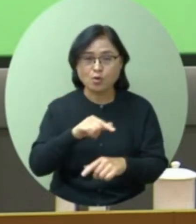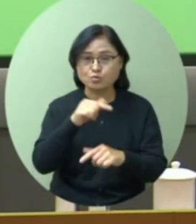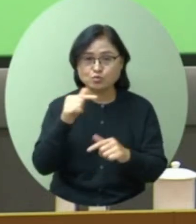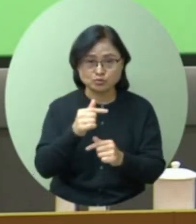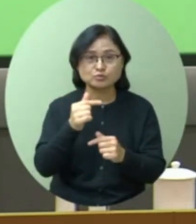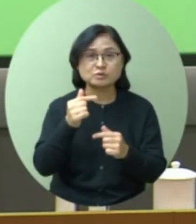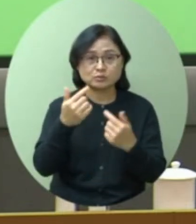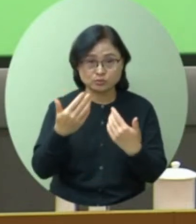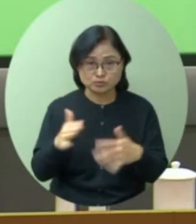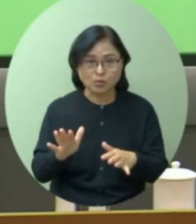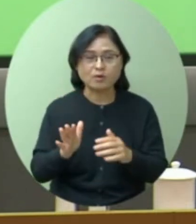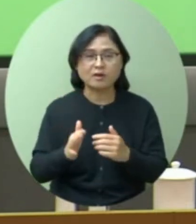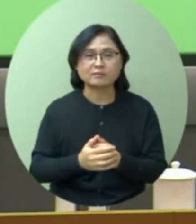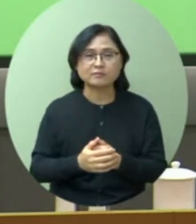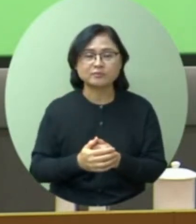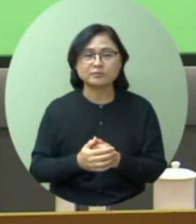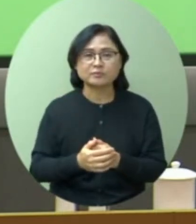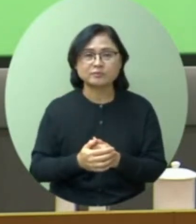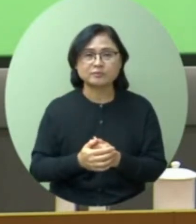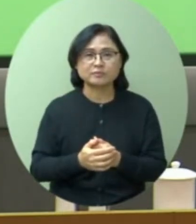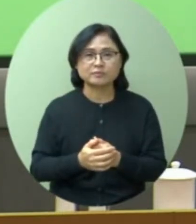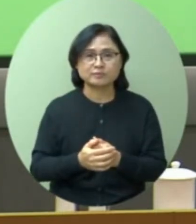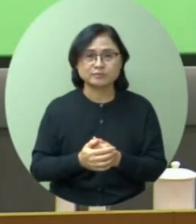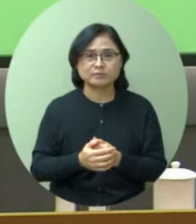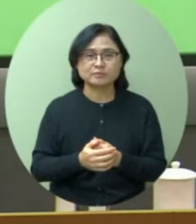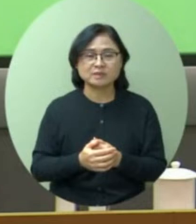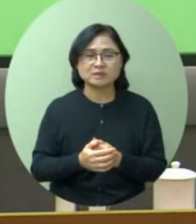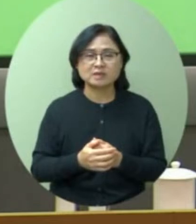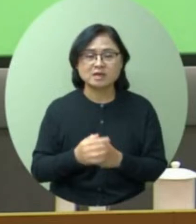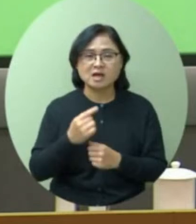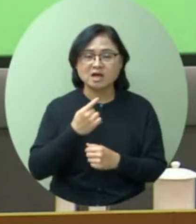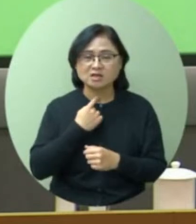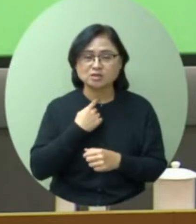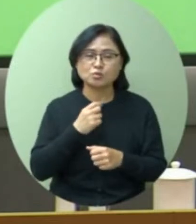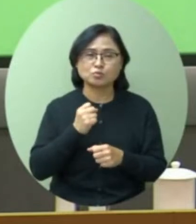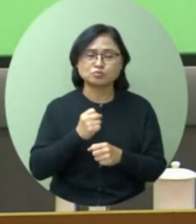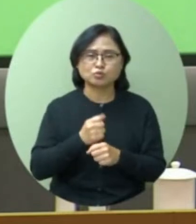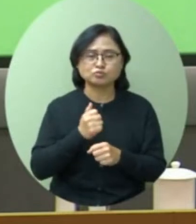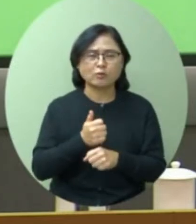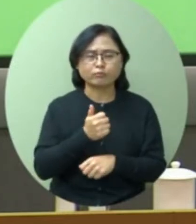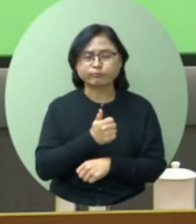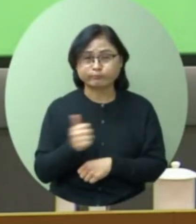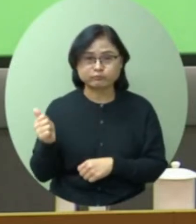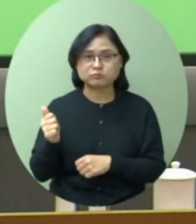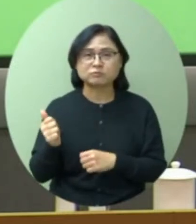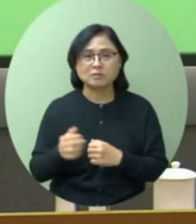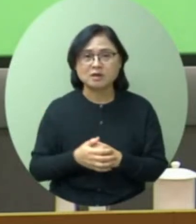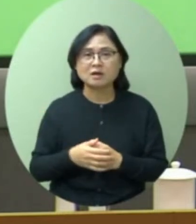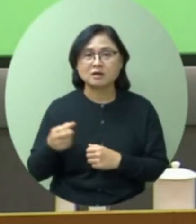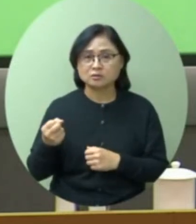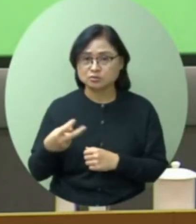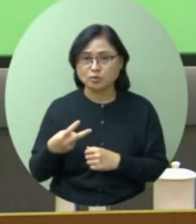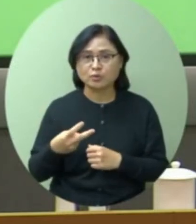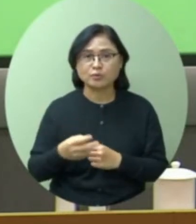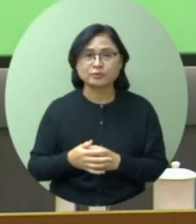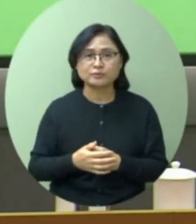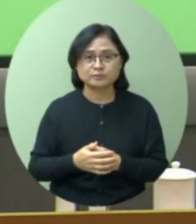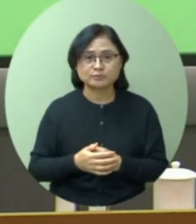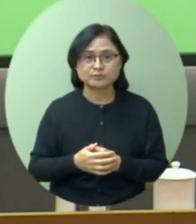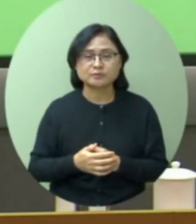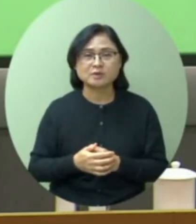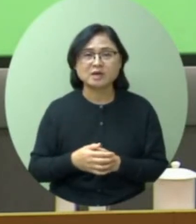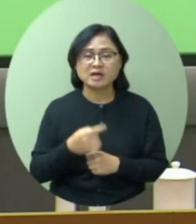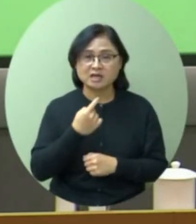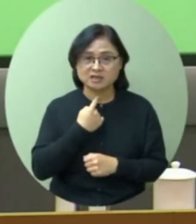smoothly, and also they function effectively to realize the maximum